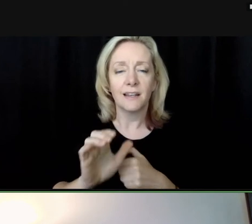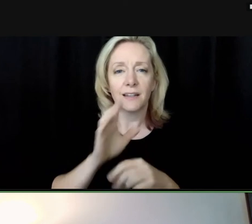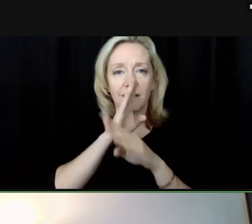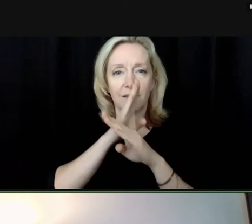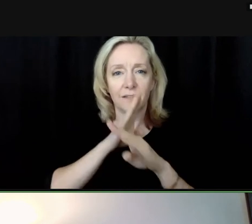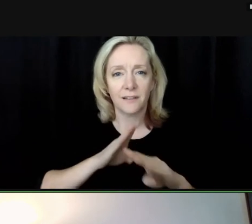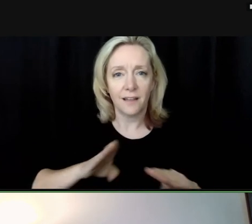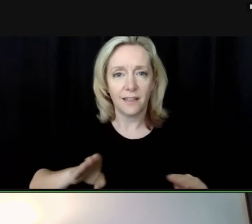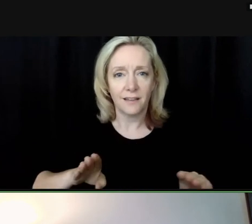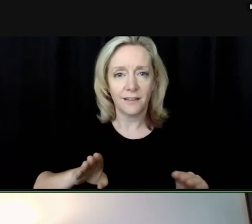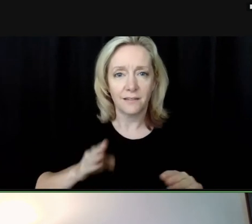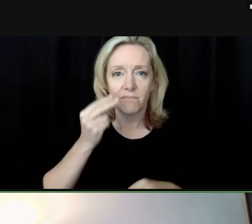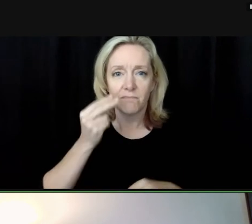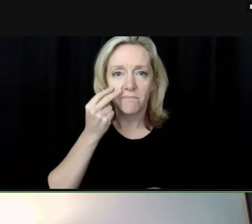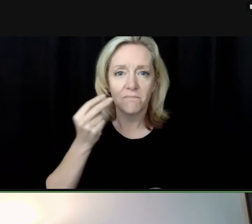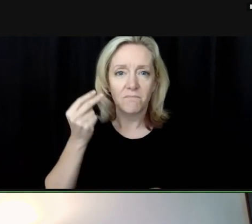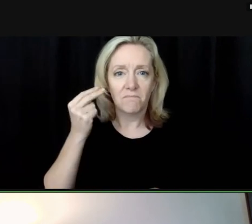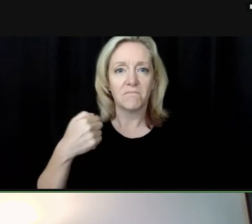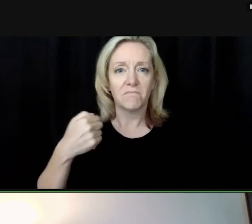watch the time.